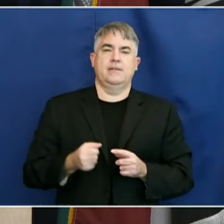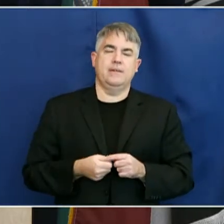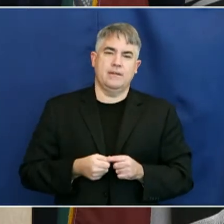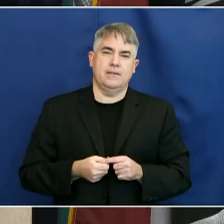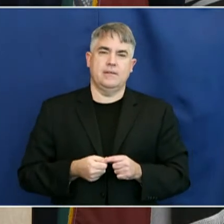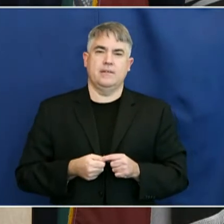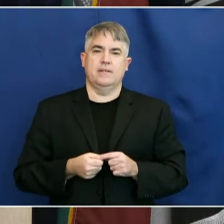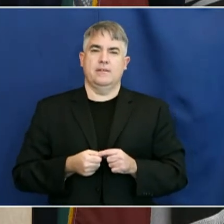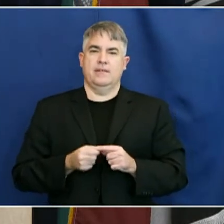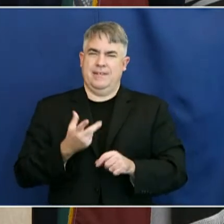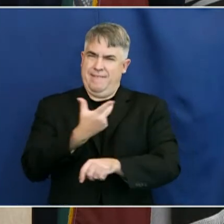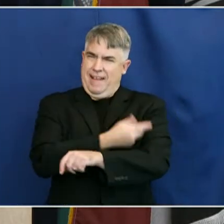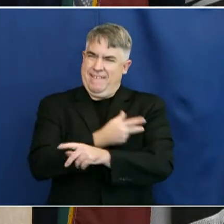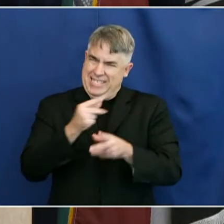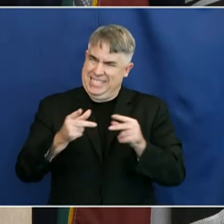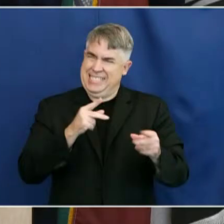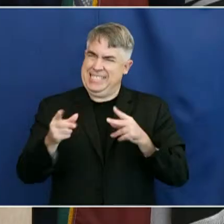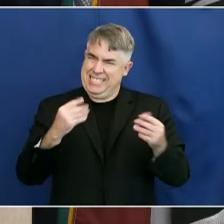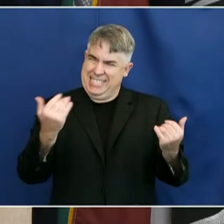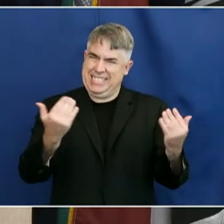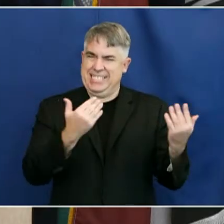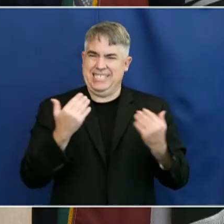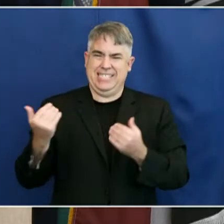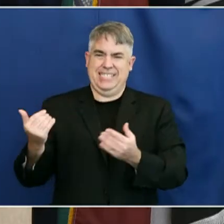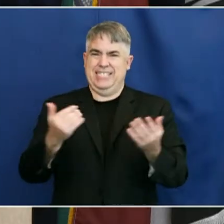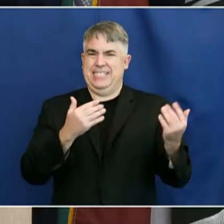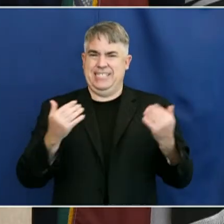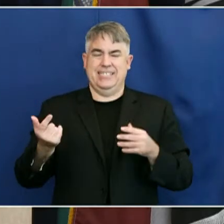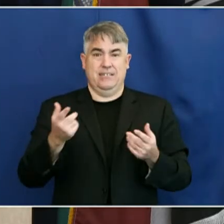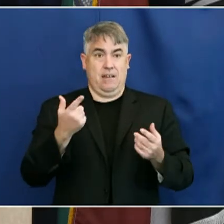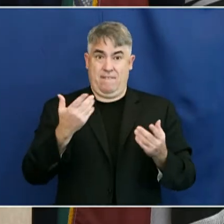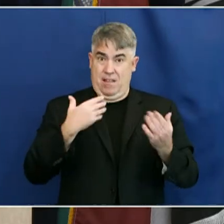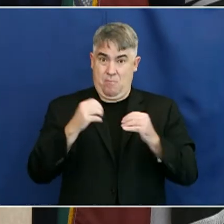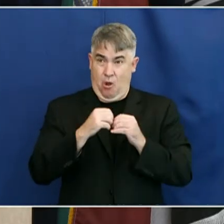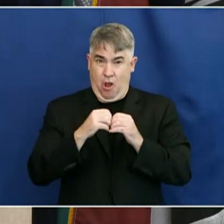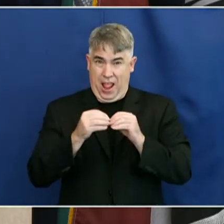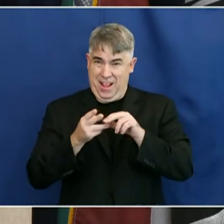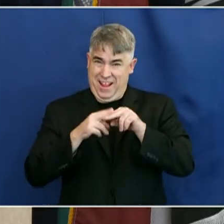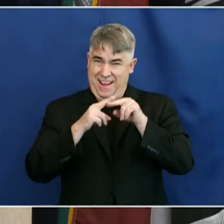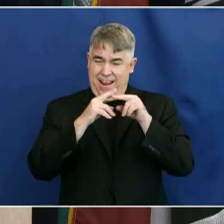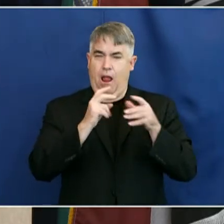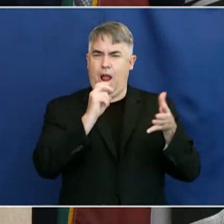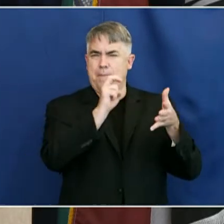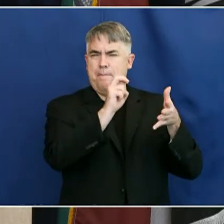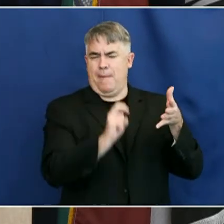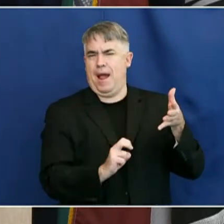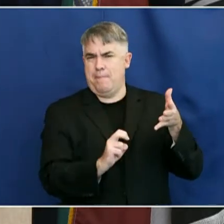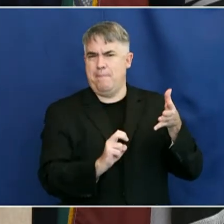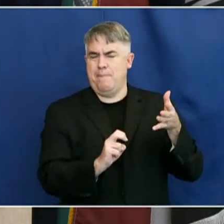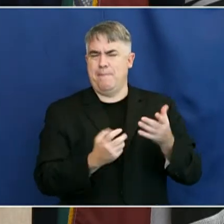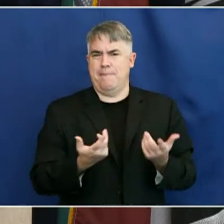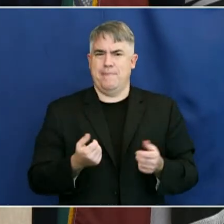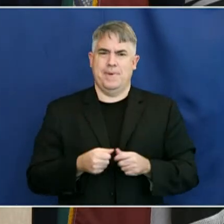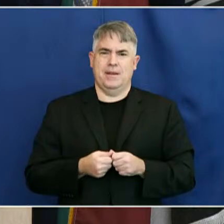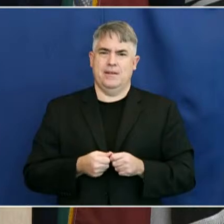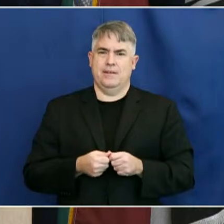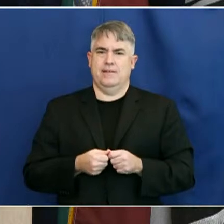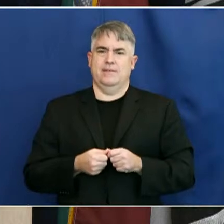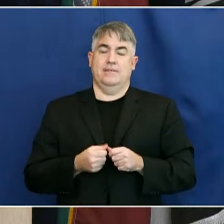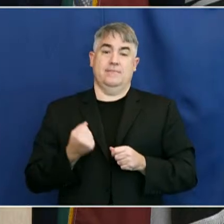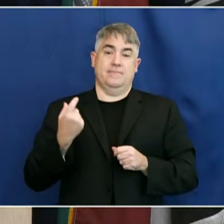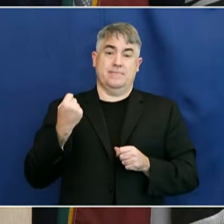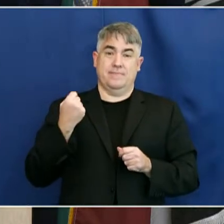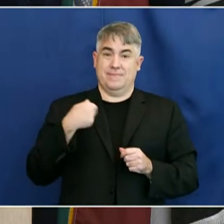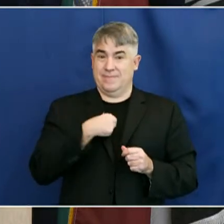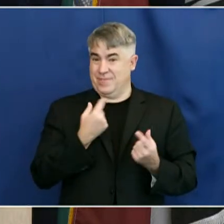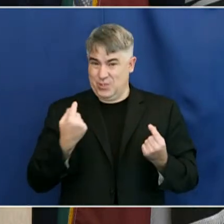in the hardest hit zip codes, which will change the case rate for red and go to 10. We have 1 week now in the bank in